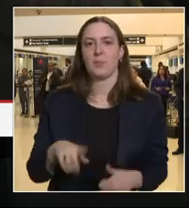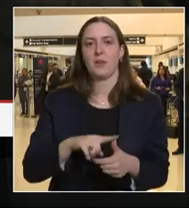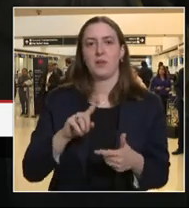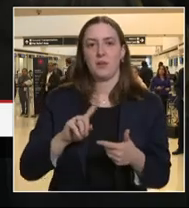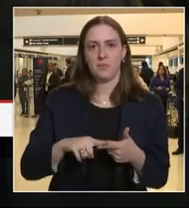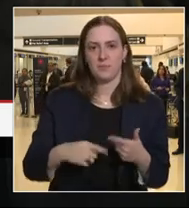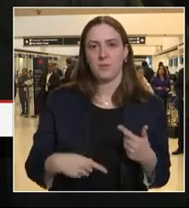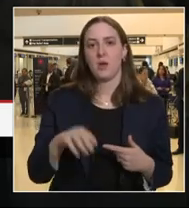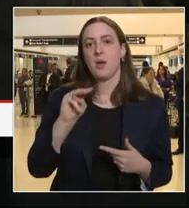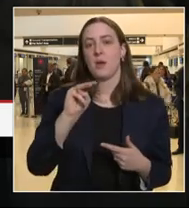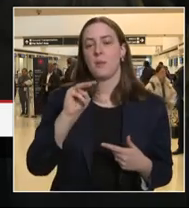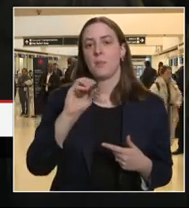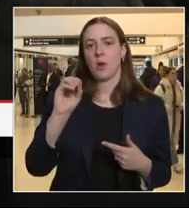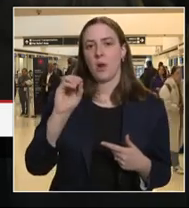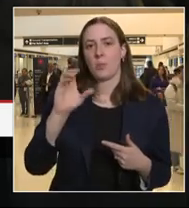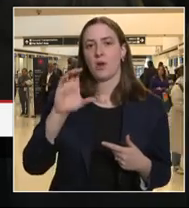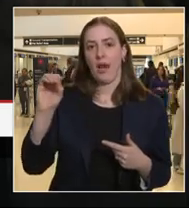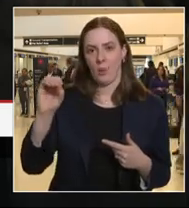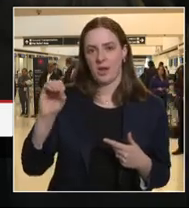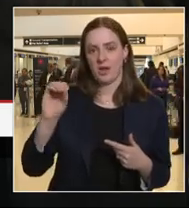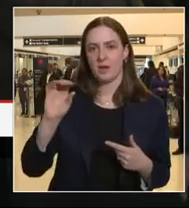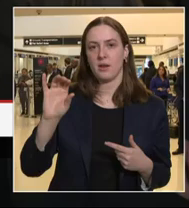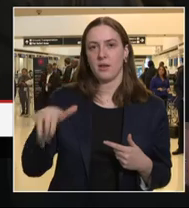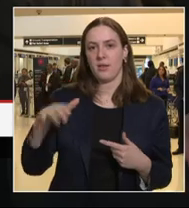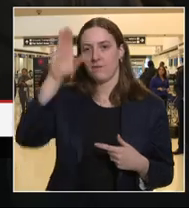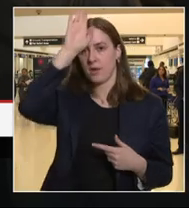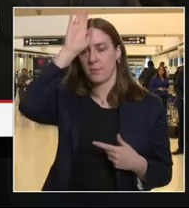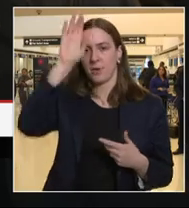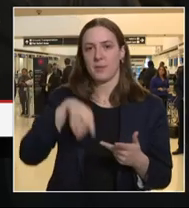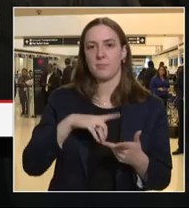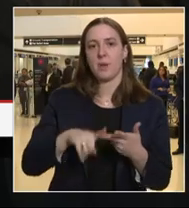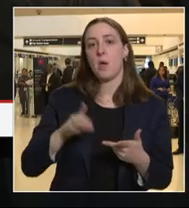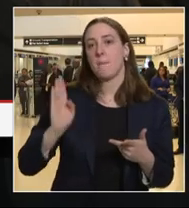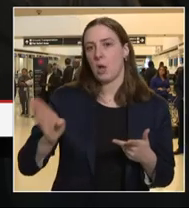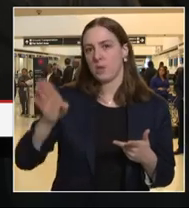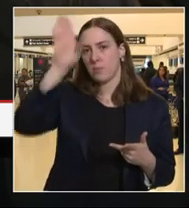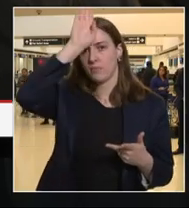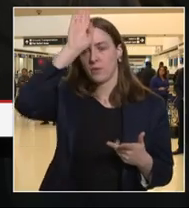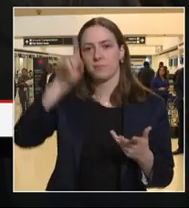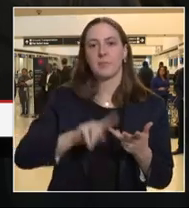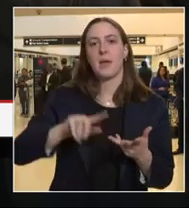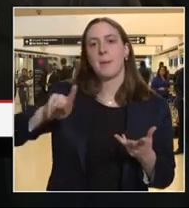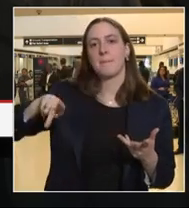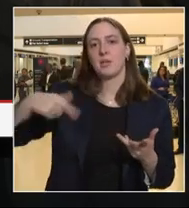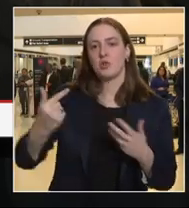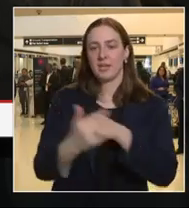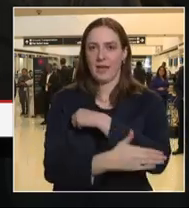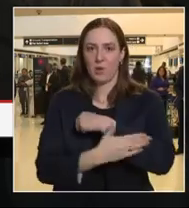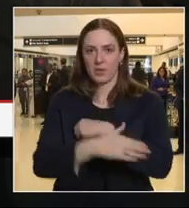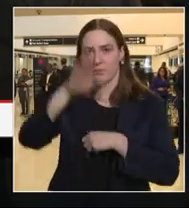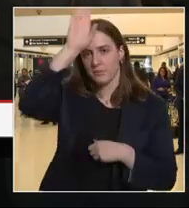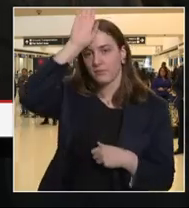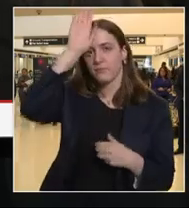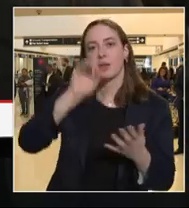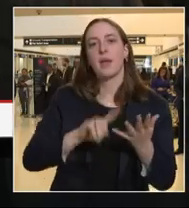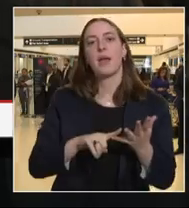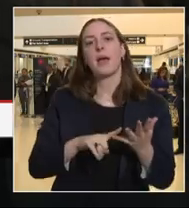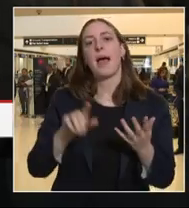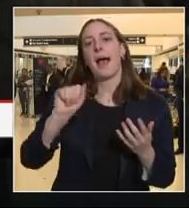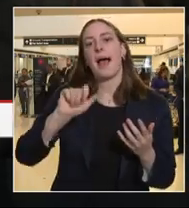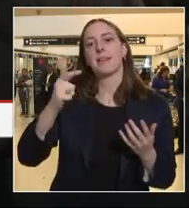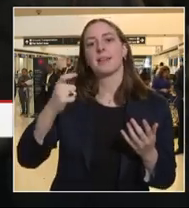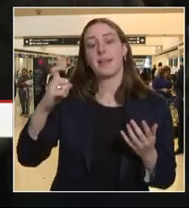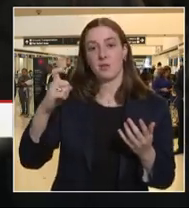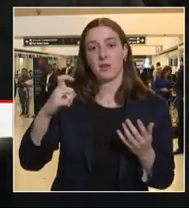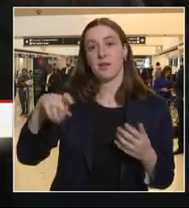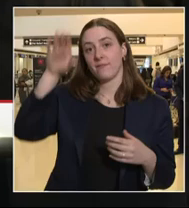the Charles County Fire Department, the Baltimore County Police Department, the Anne Arundel County Fire Department, the Alexandria Fire